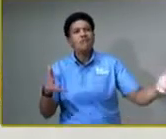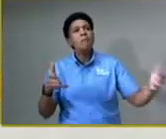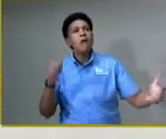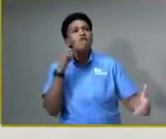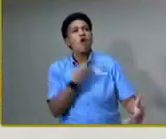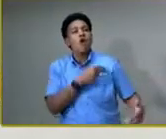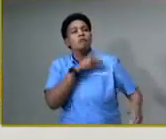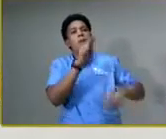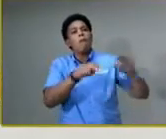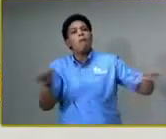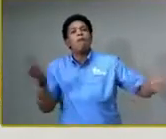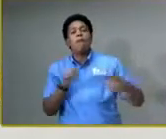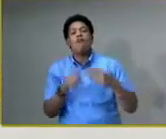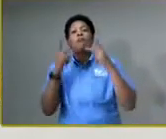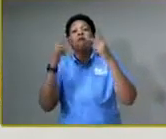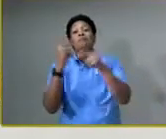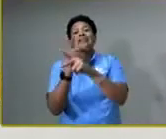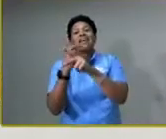system.